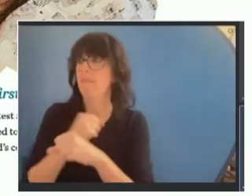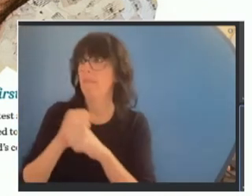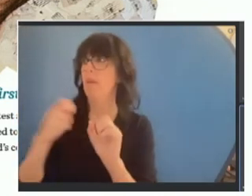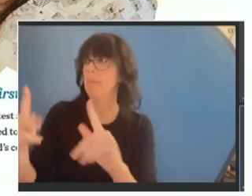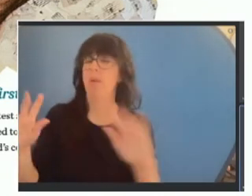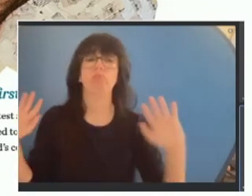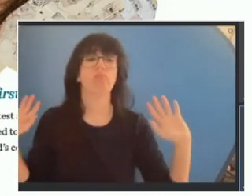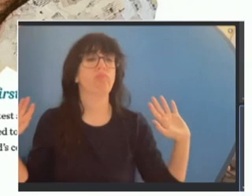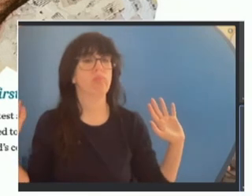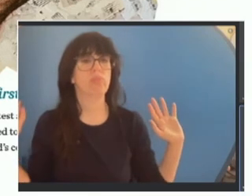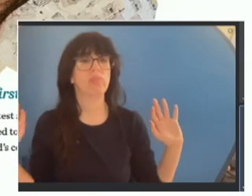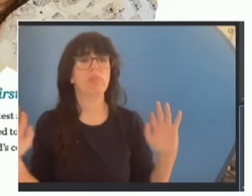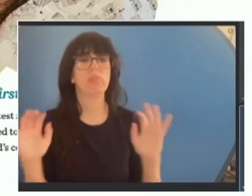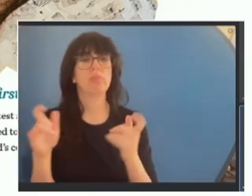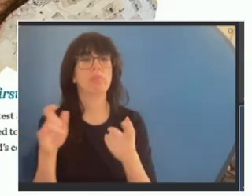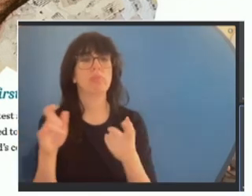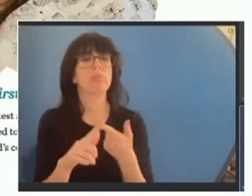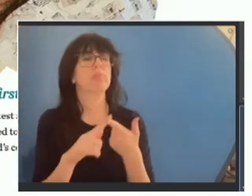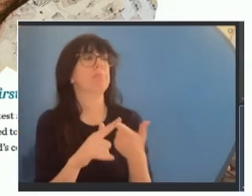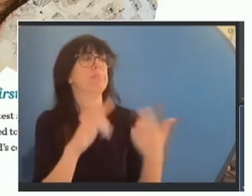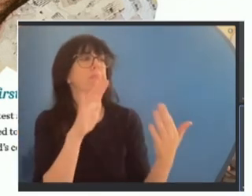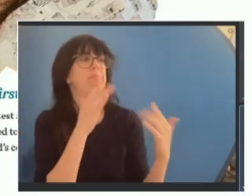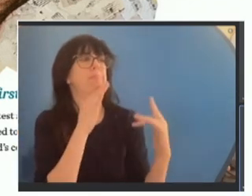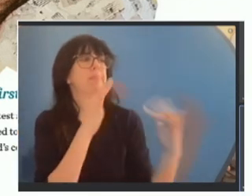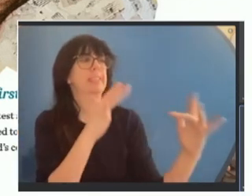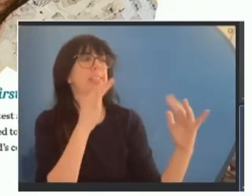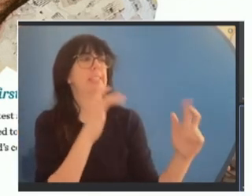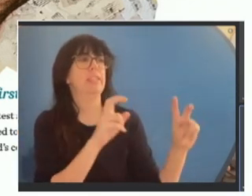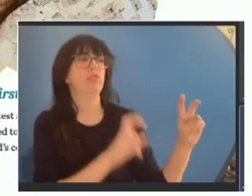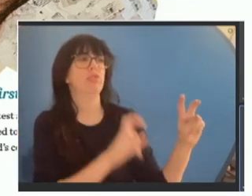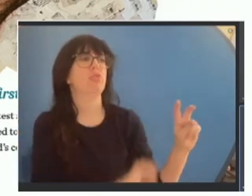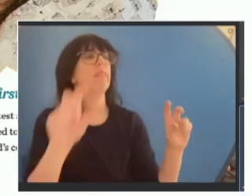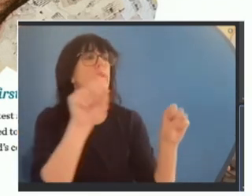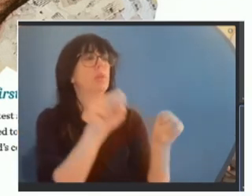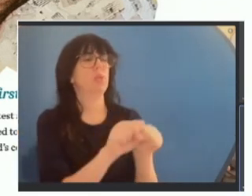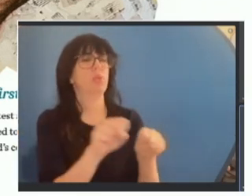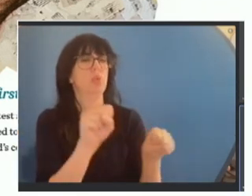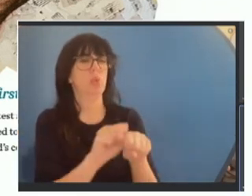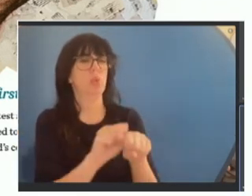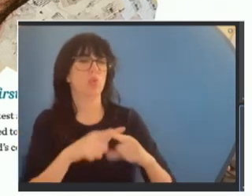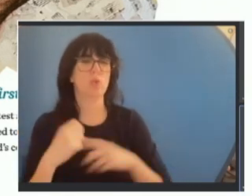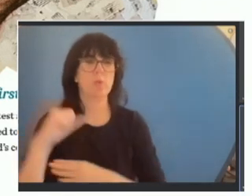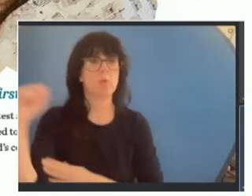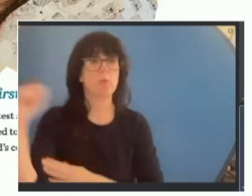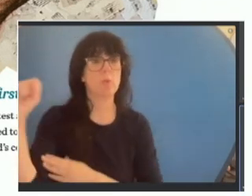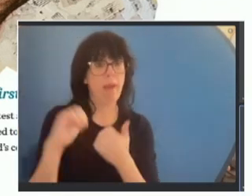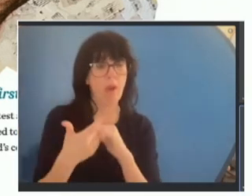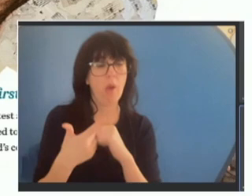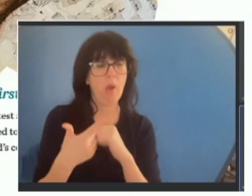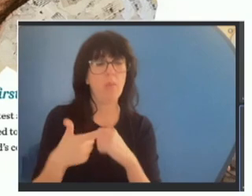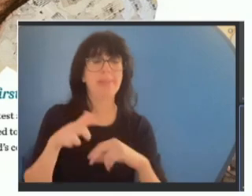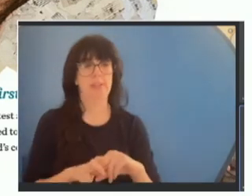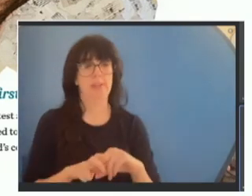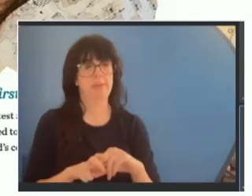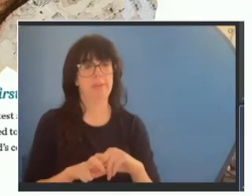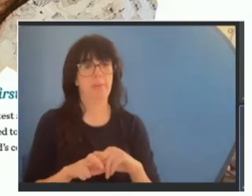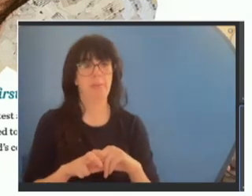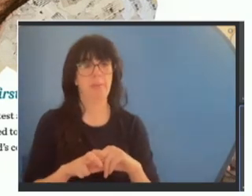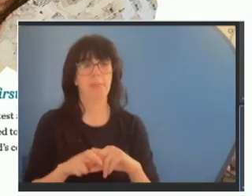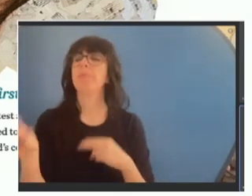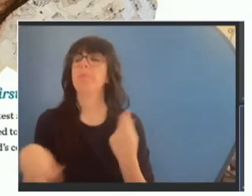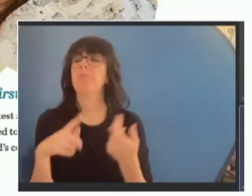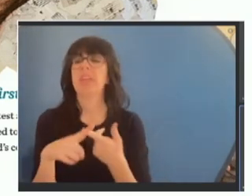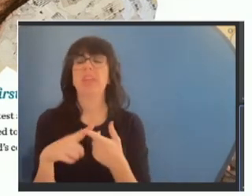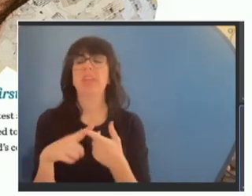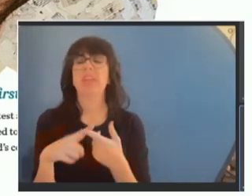traveling shoes to take a stand by sitting down. When he refused to fight in World War II or to support the war, Bayard was